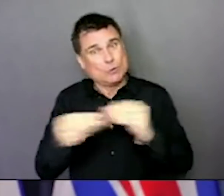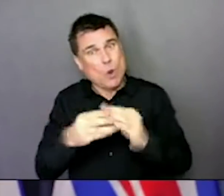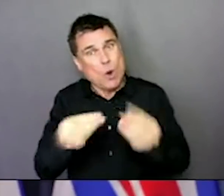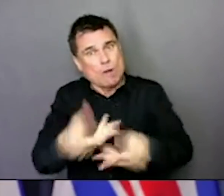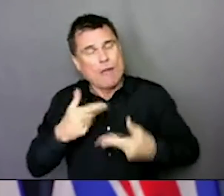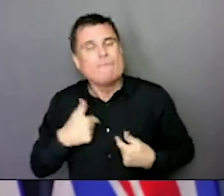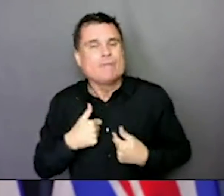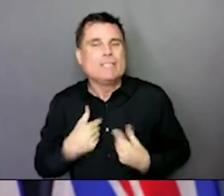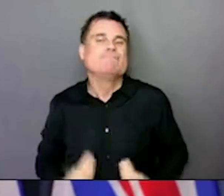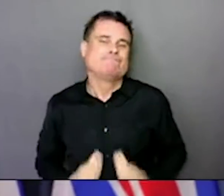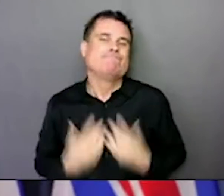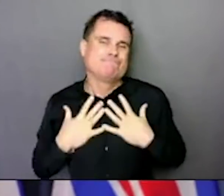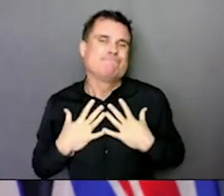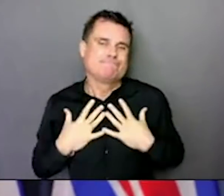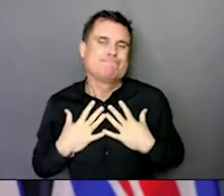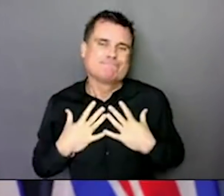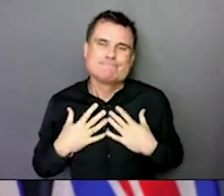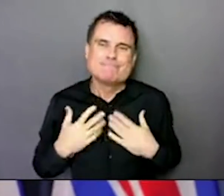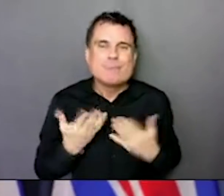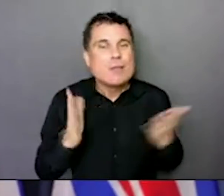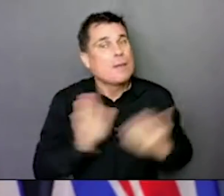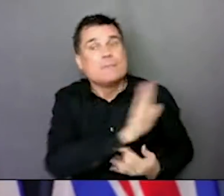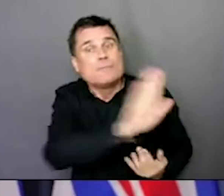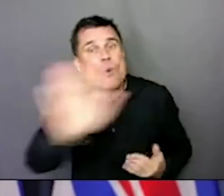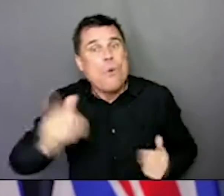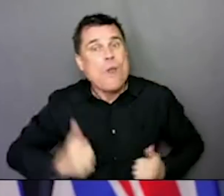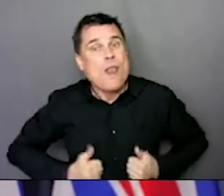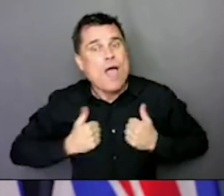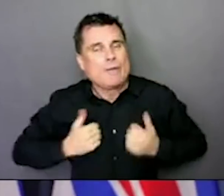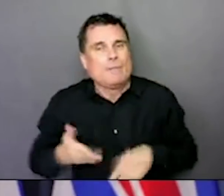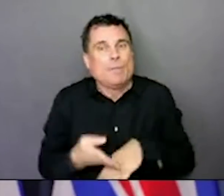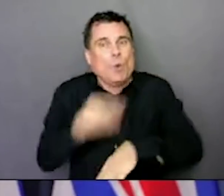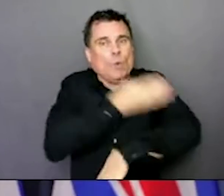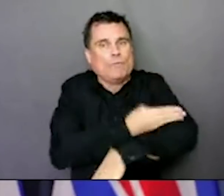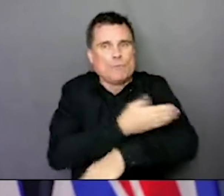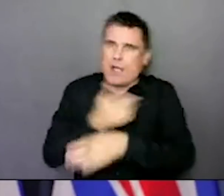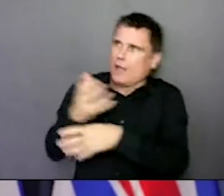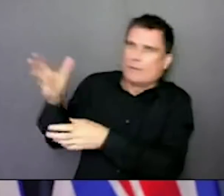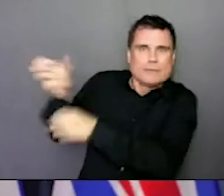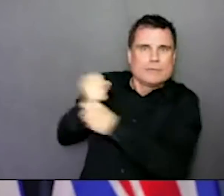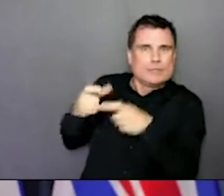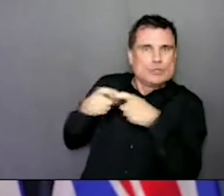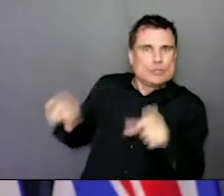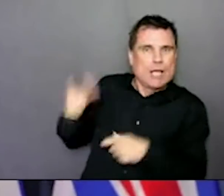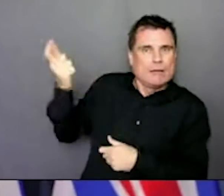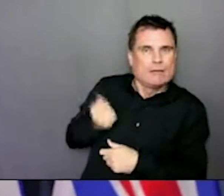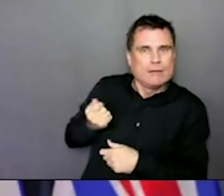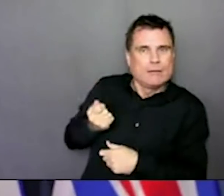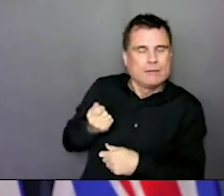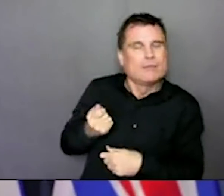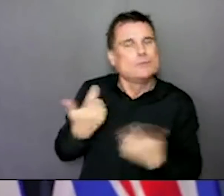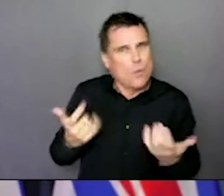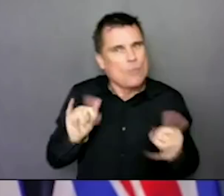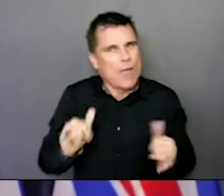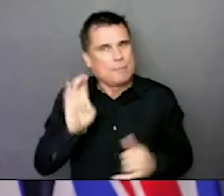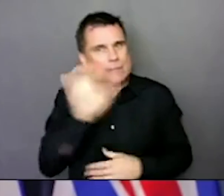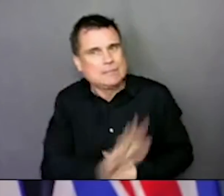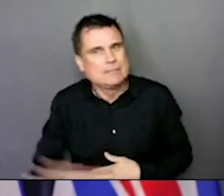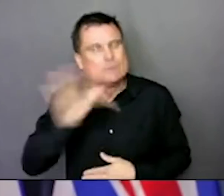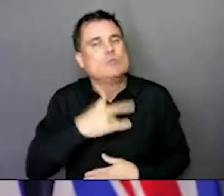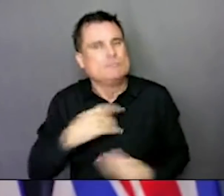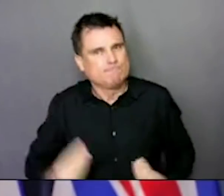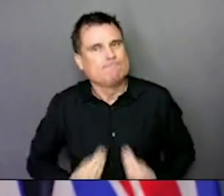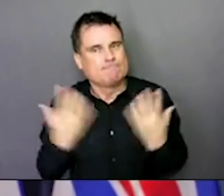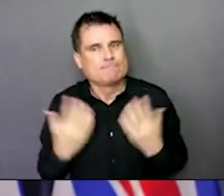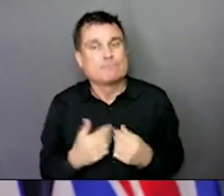their lives. And I believe that story is duplicated right across BC. Could we have done better? Of course we could. But I'm confident that the